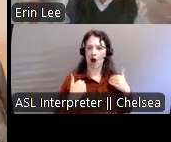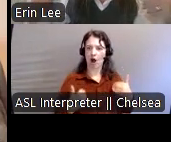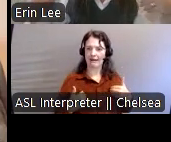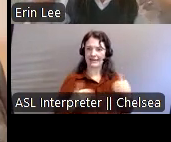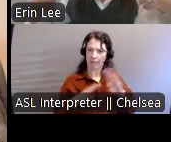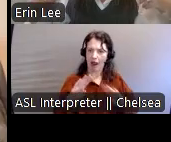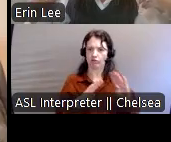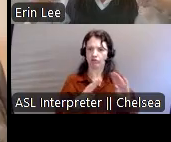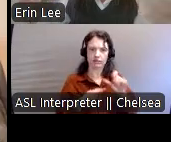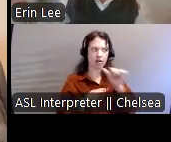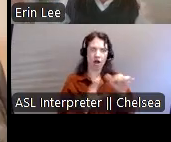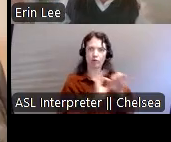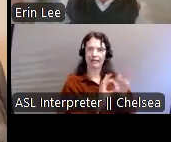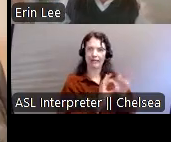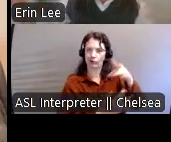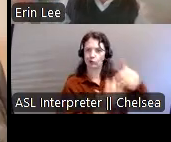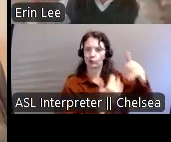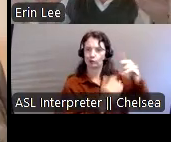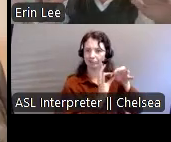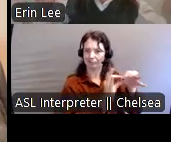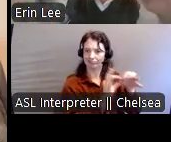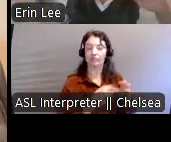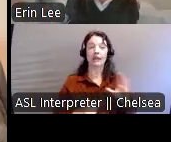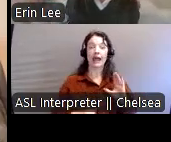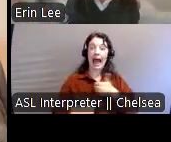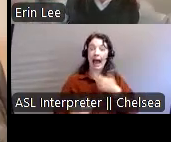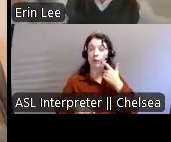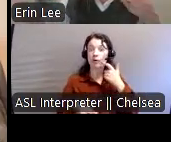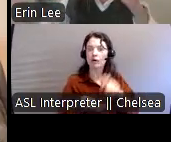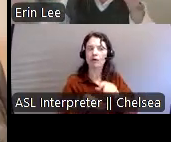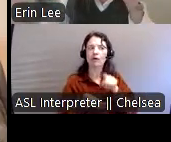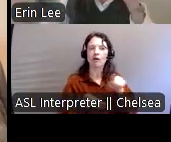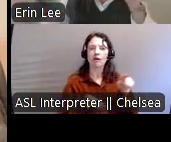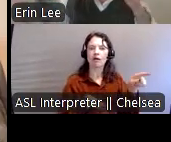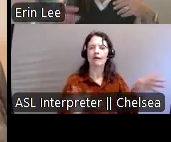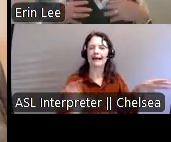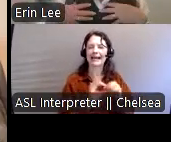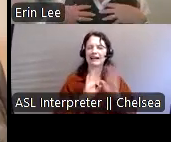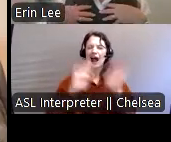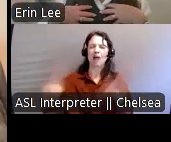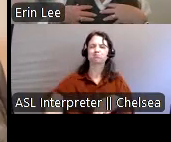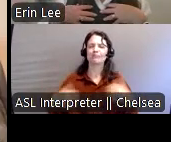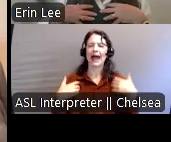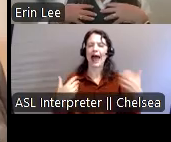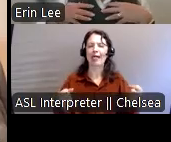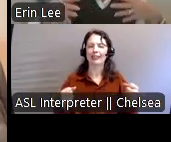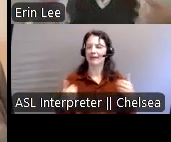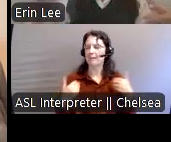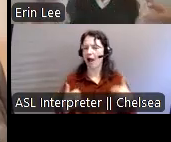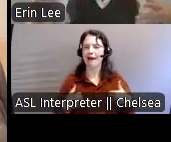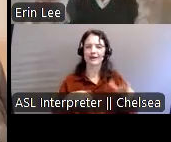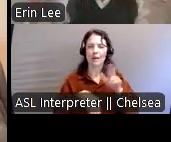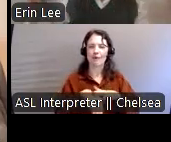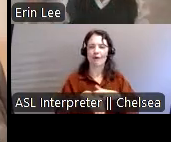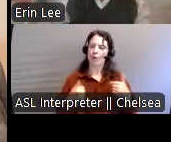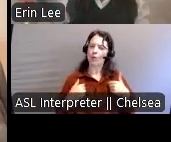behaviors, and observations we have and connecting that just to things that make us feel better and more